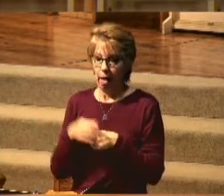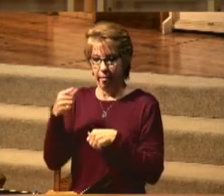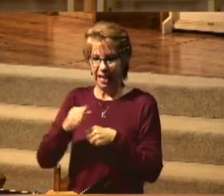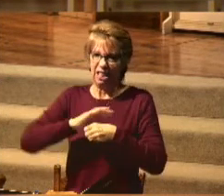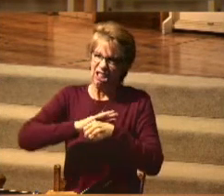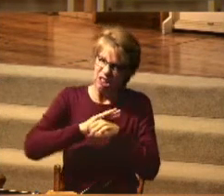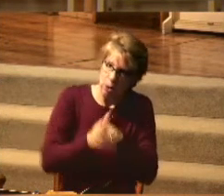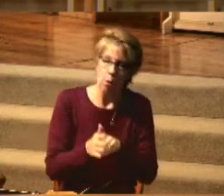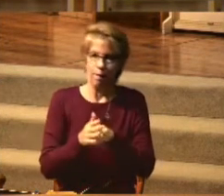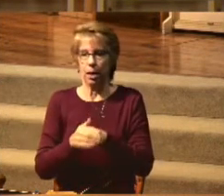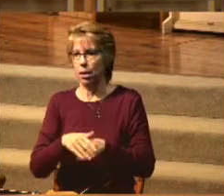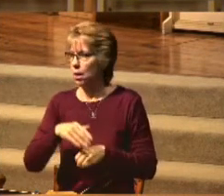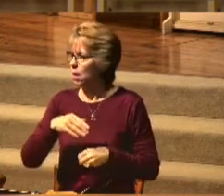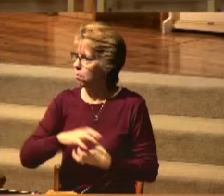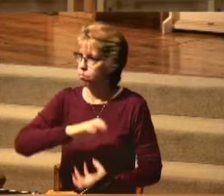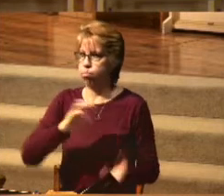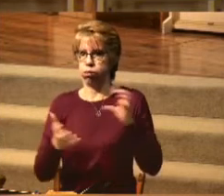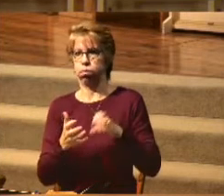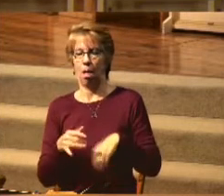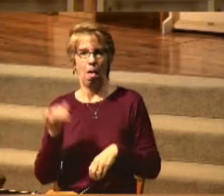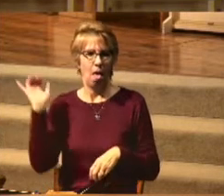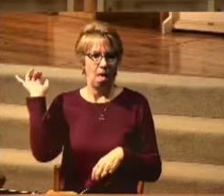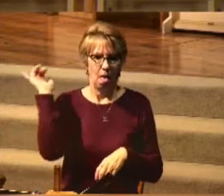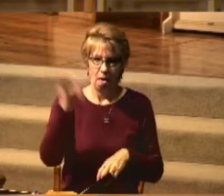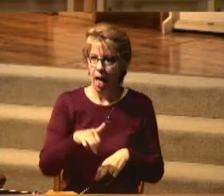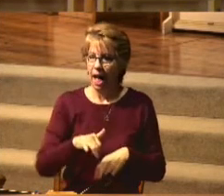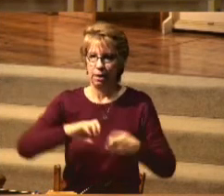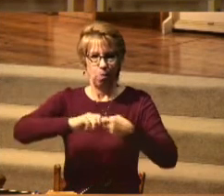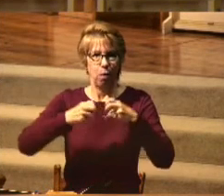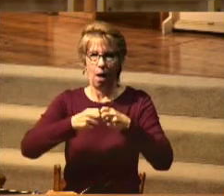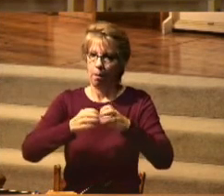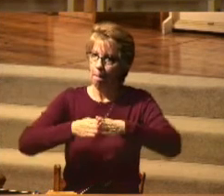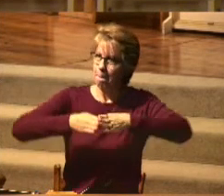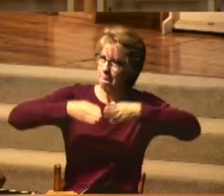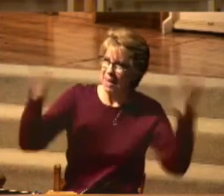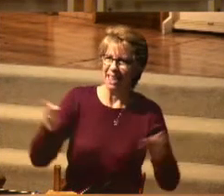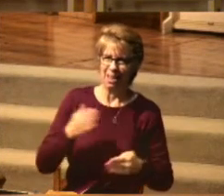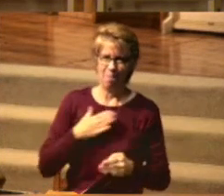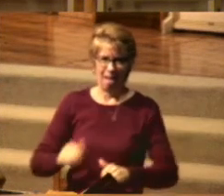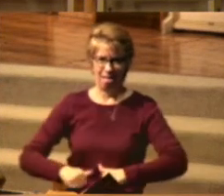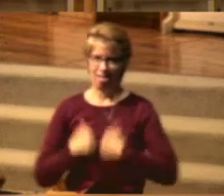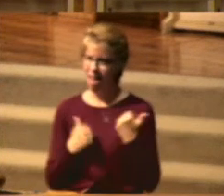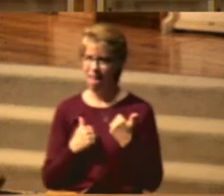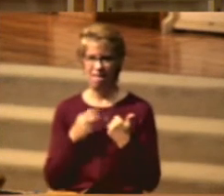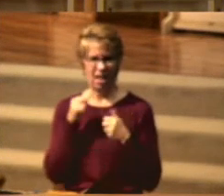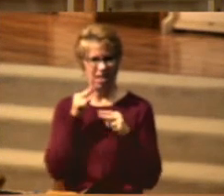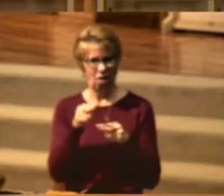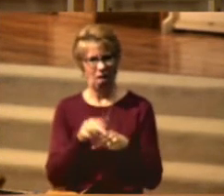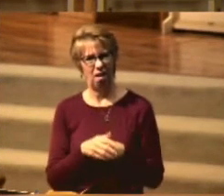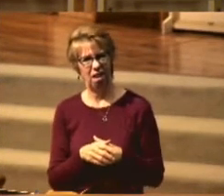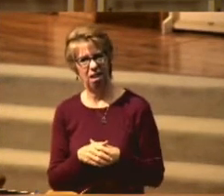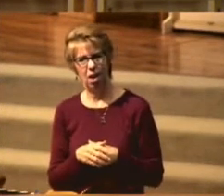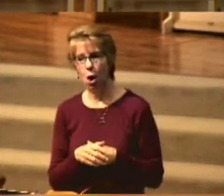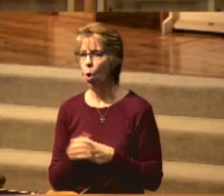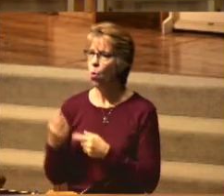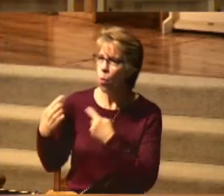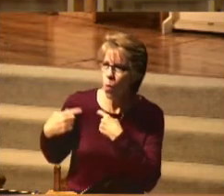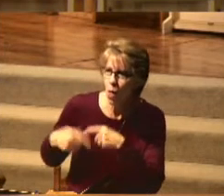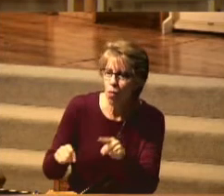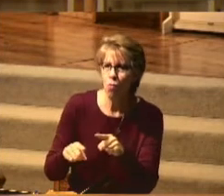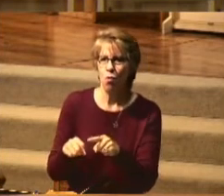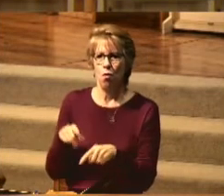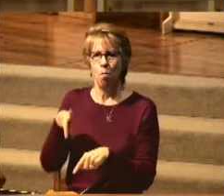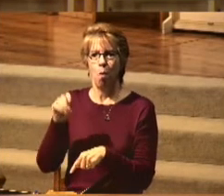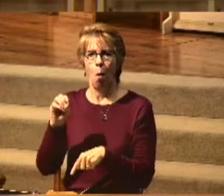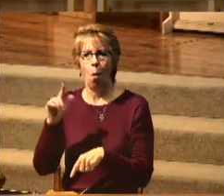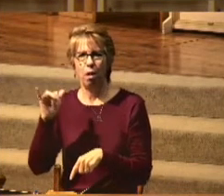is, that's the biggest problem I've seen in my life. We went through polio. We